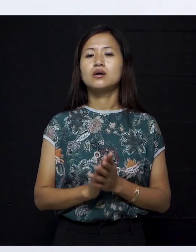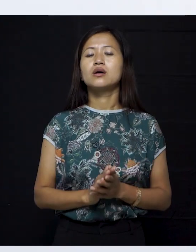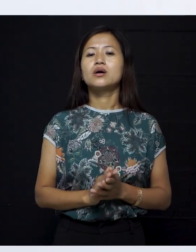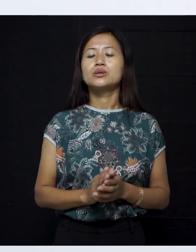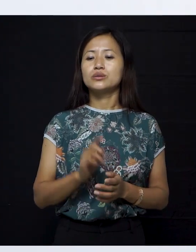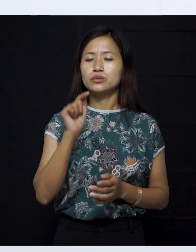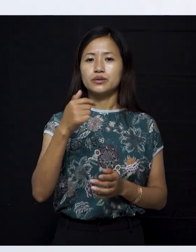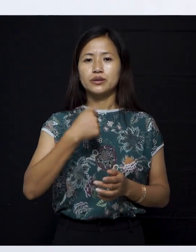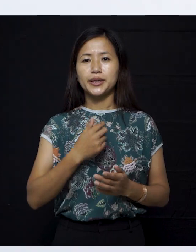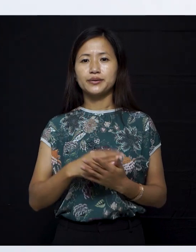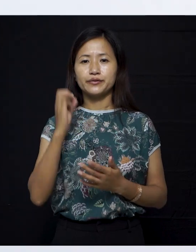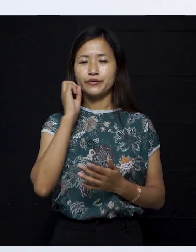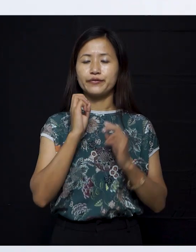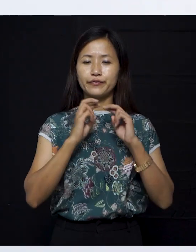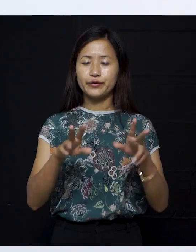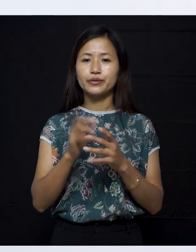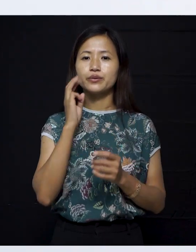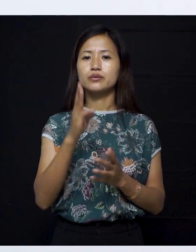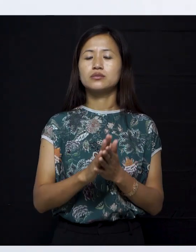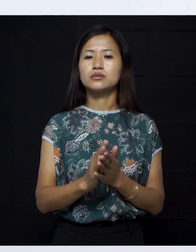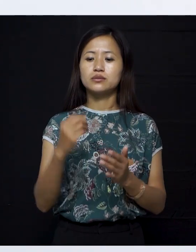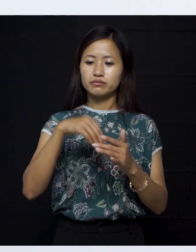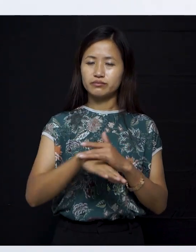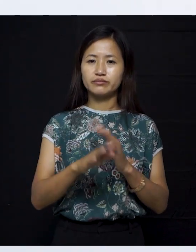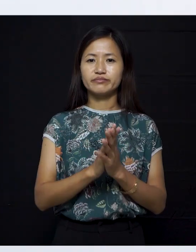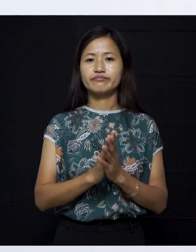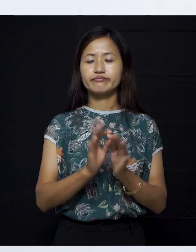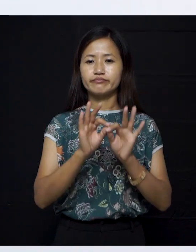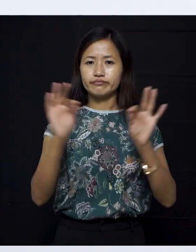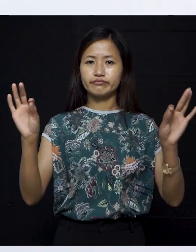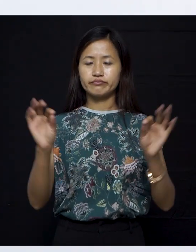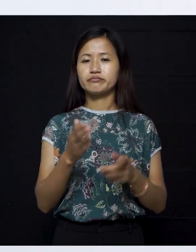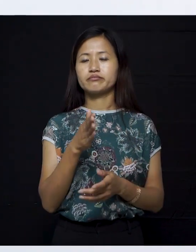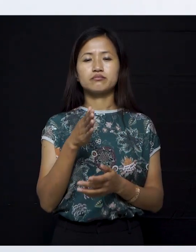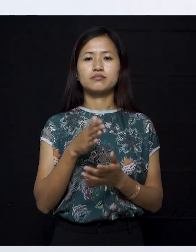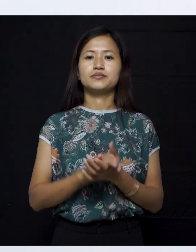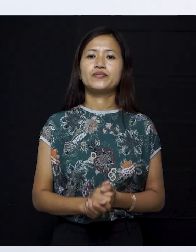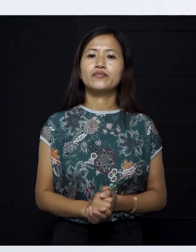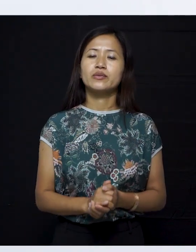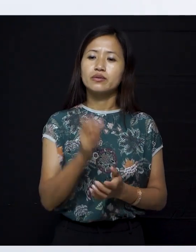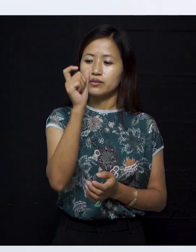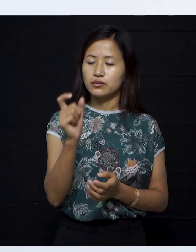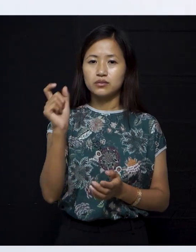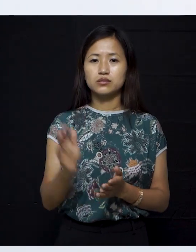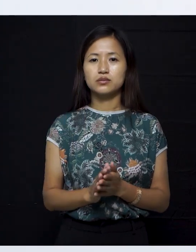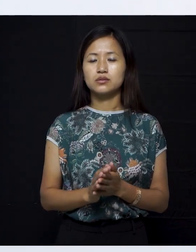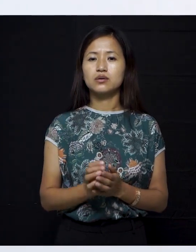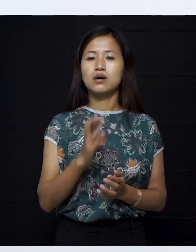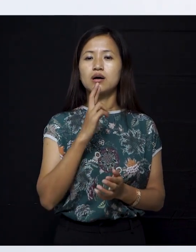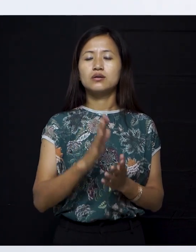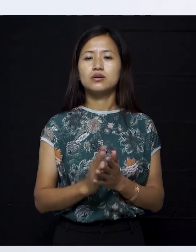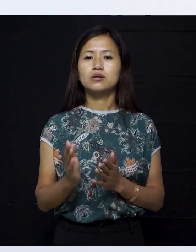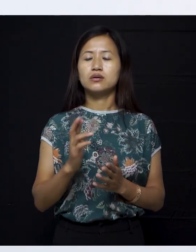and I know very well that the sentence is incomplete. So those type of words, those type of group of words are